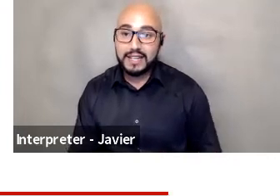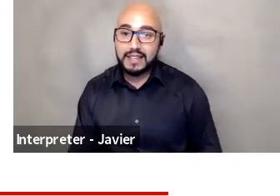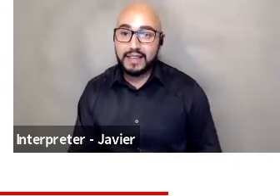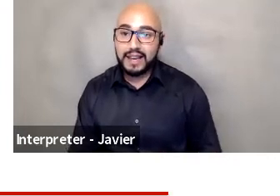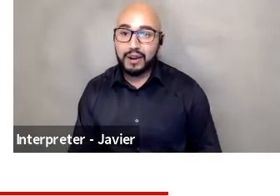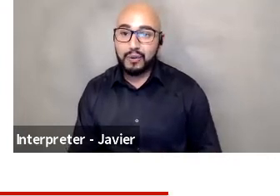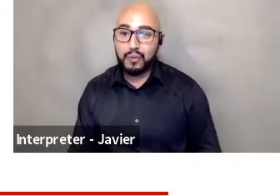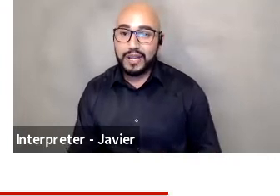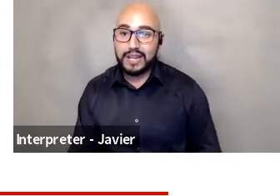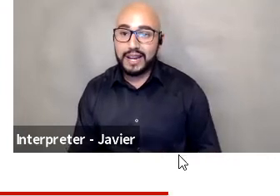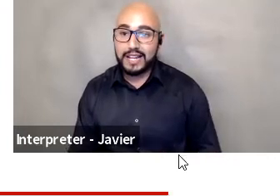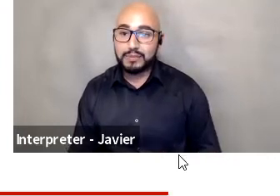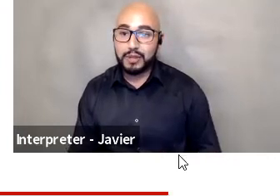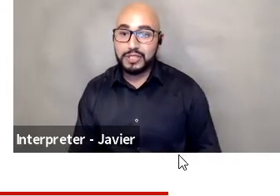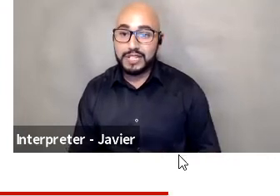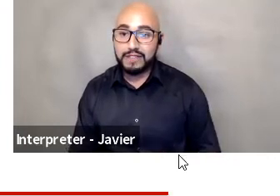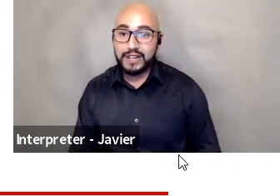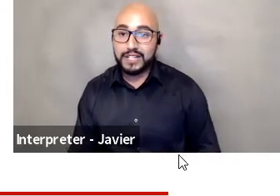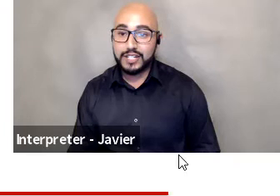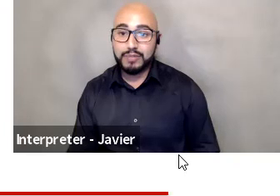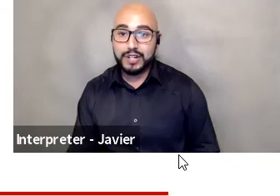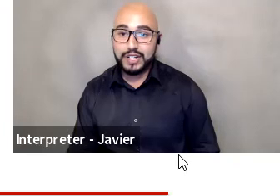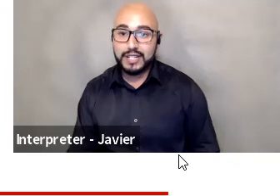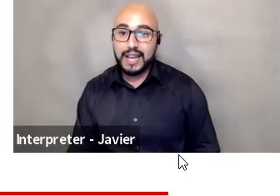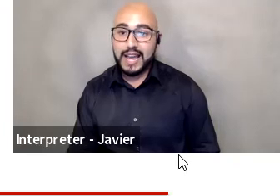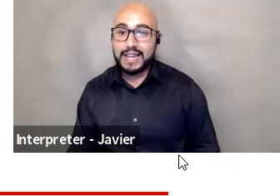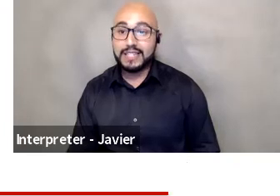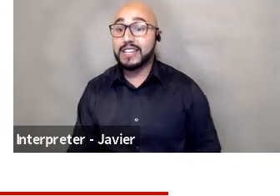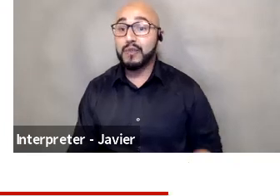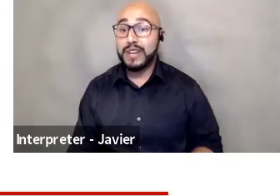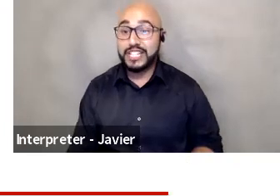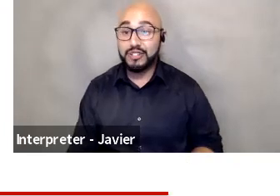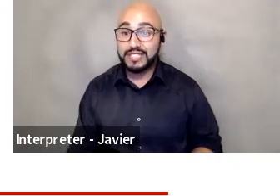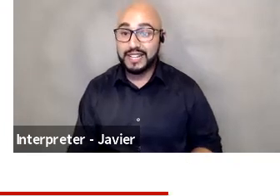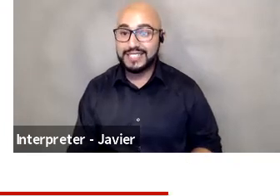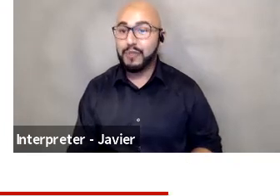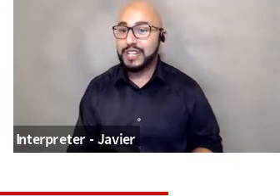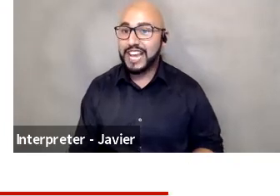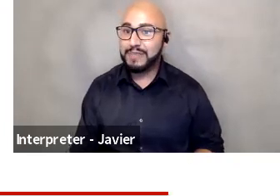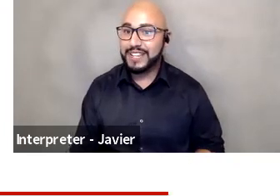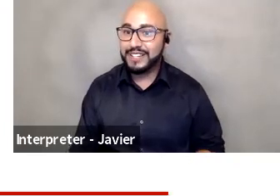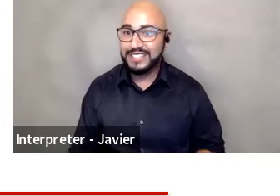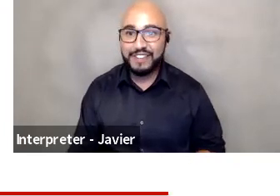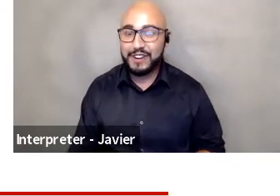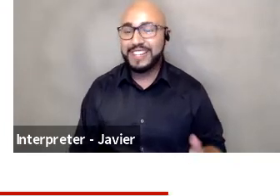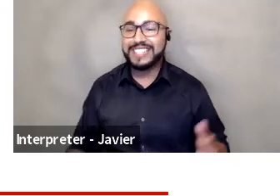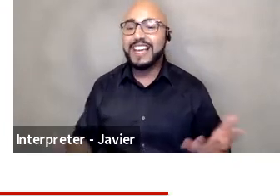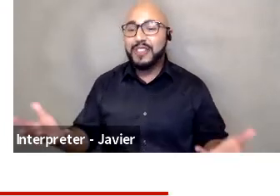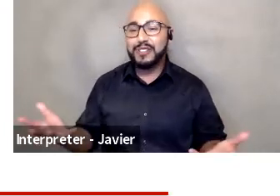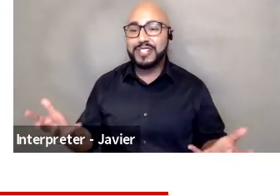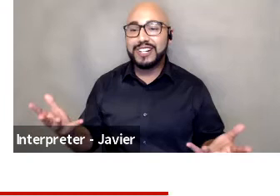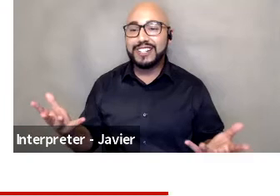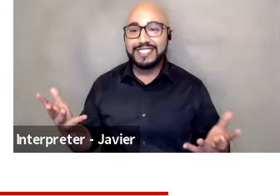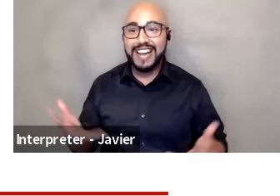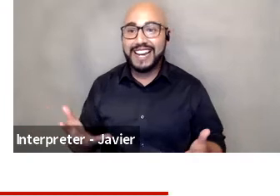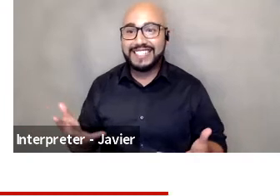means that we get exposed to different interpreters and different regional signs, which can be different because